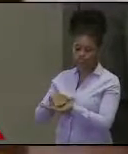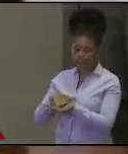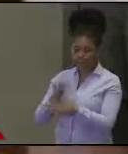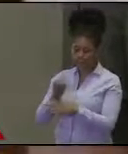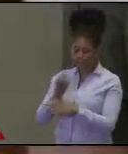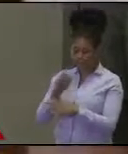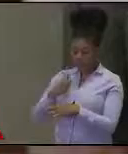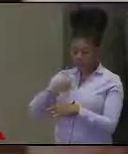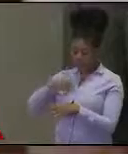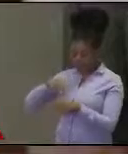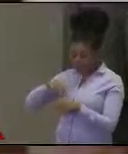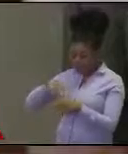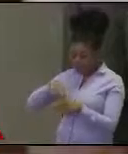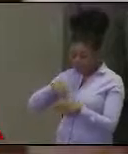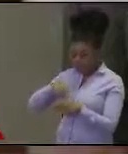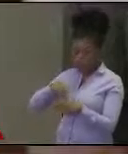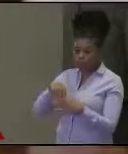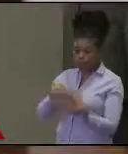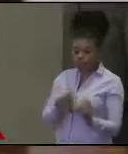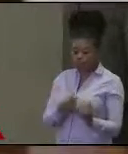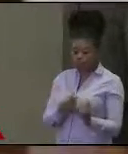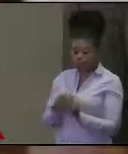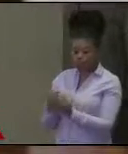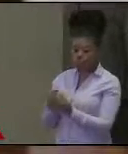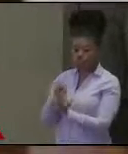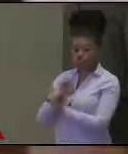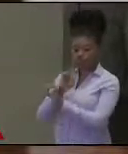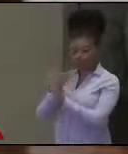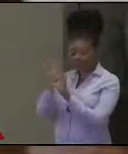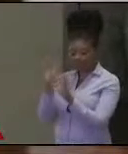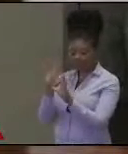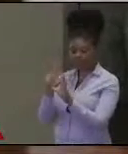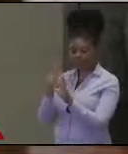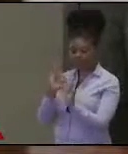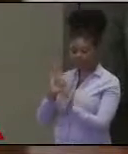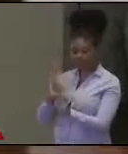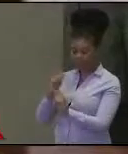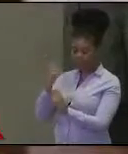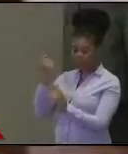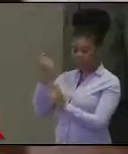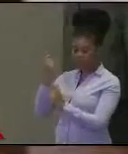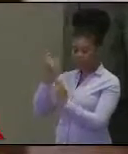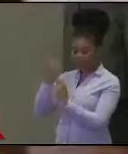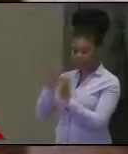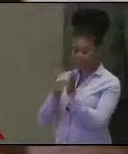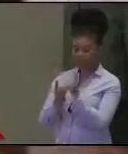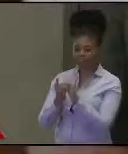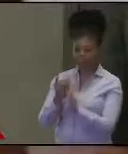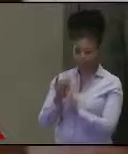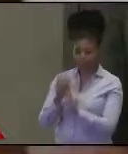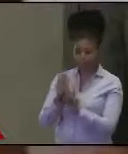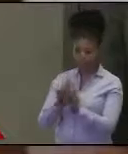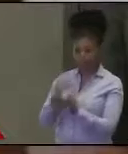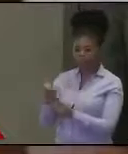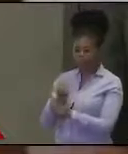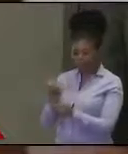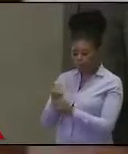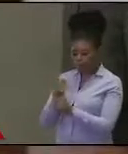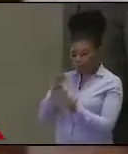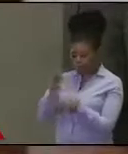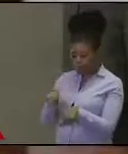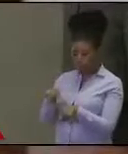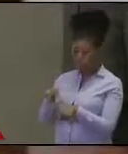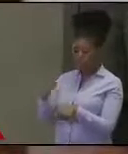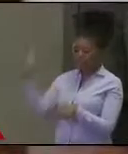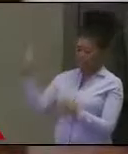internalize, see appreciate the clarity and concept of rural development, we will forever having people coming into